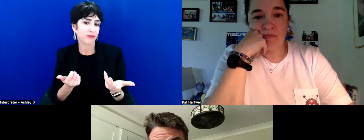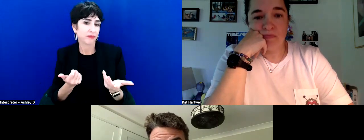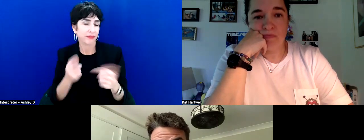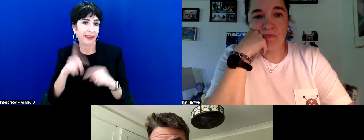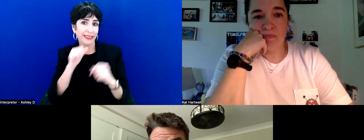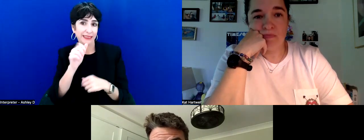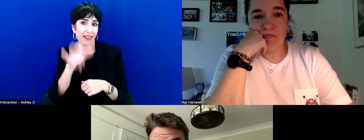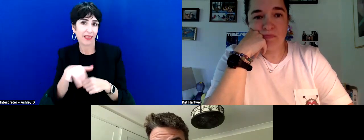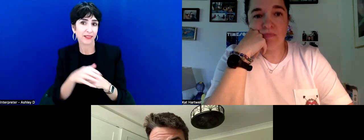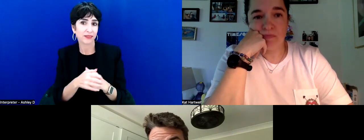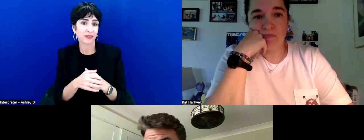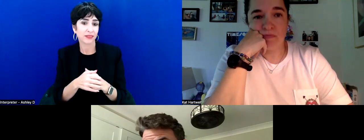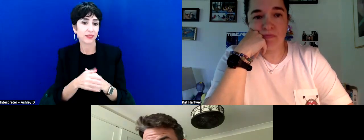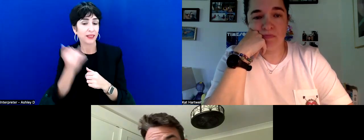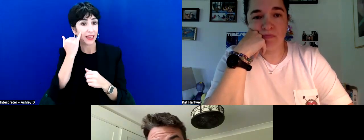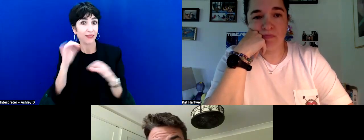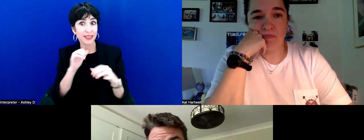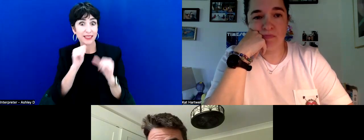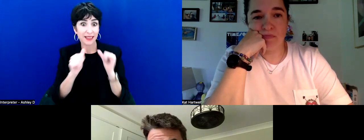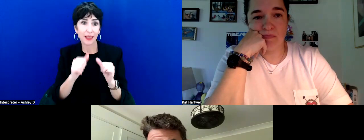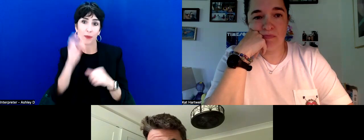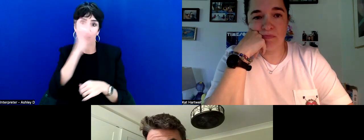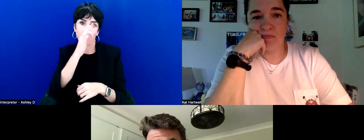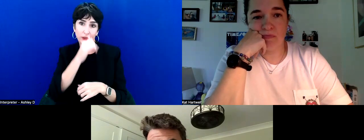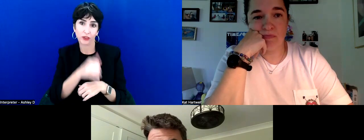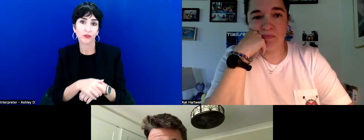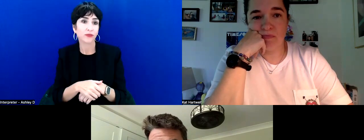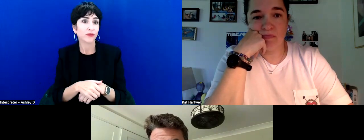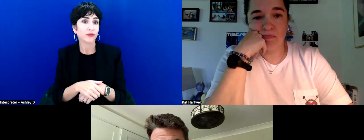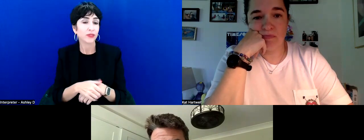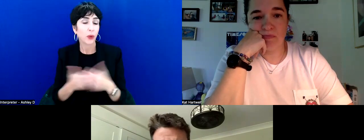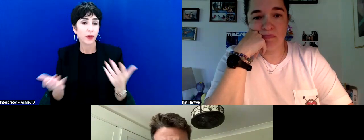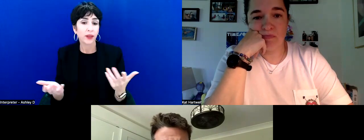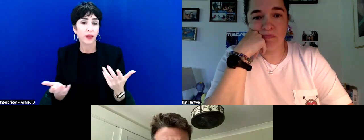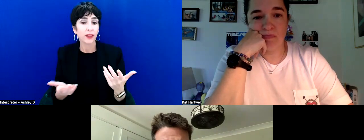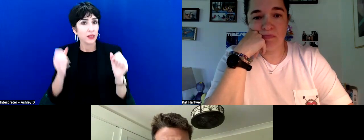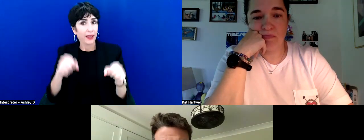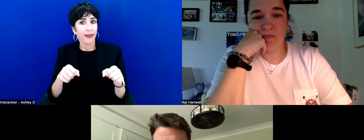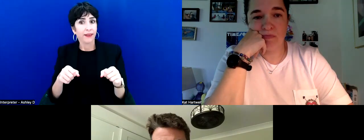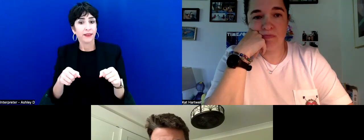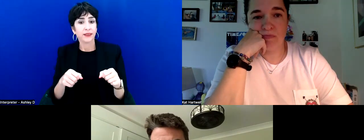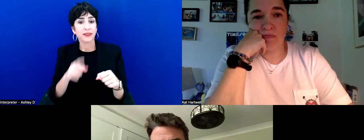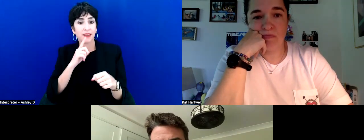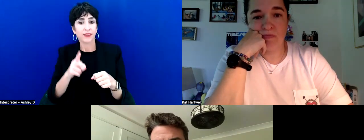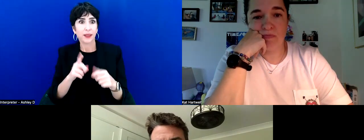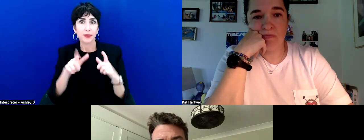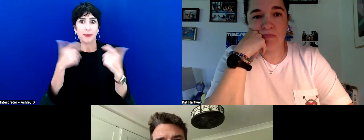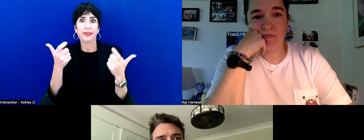deny it. And if I did, it would be foolish. So yeah, I mean, definitely that was a